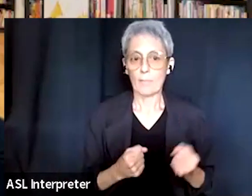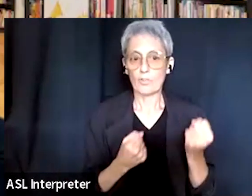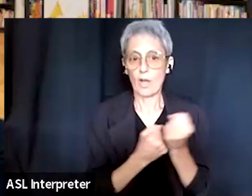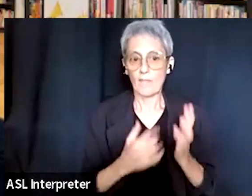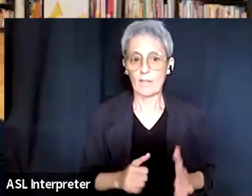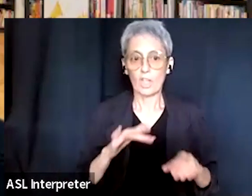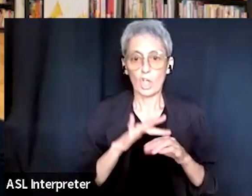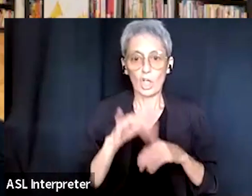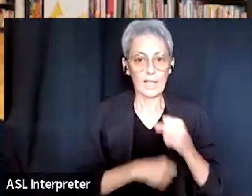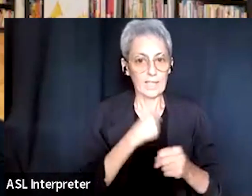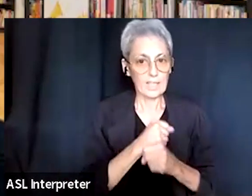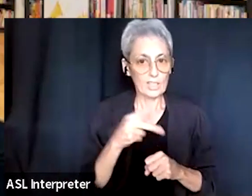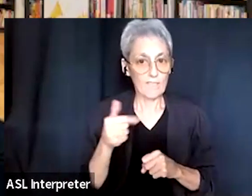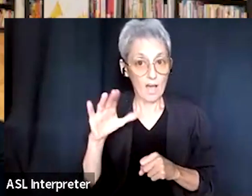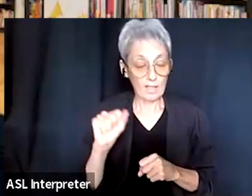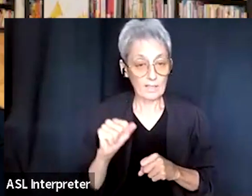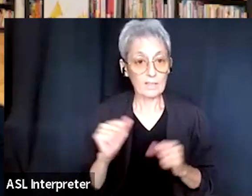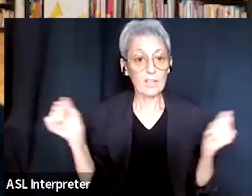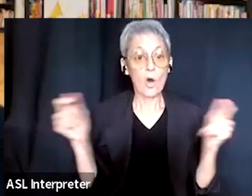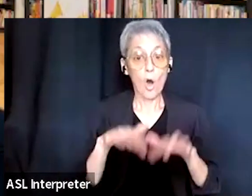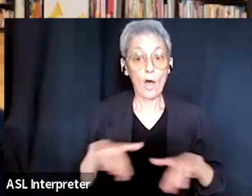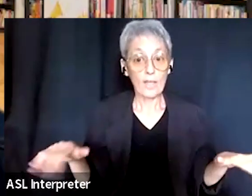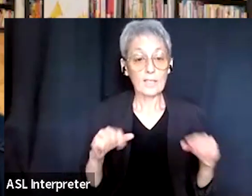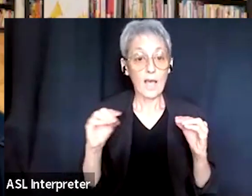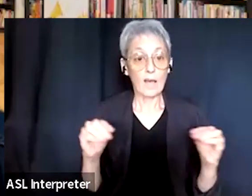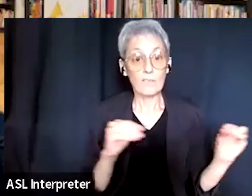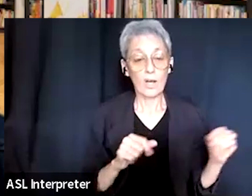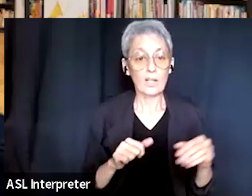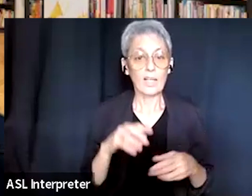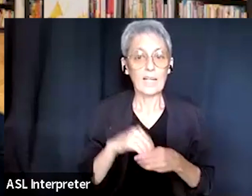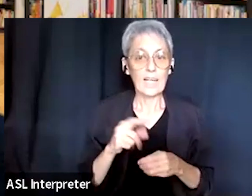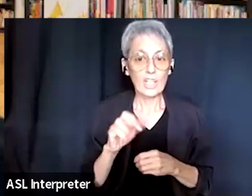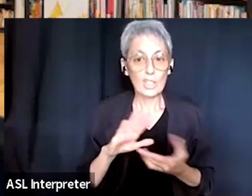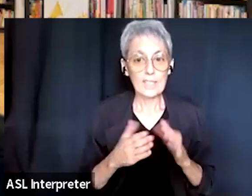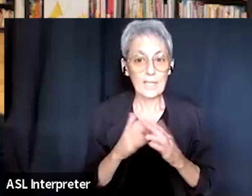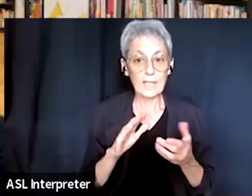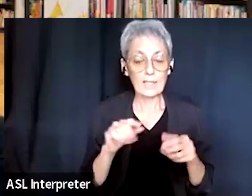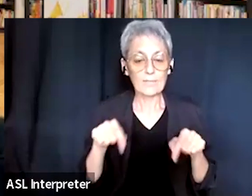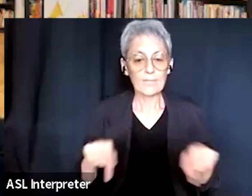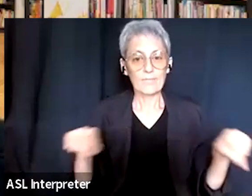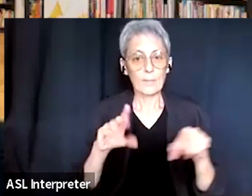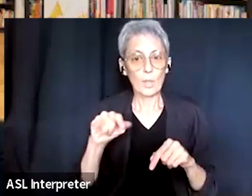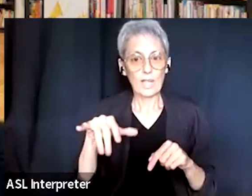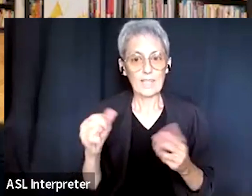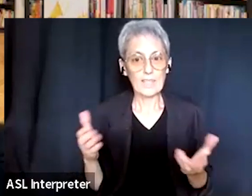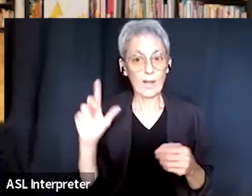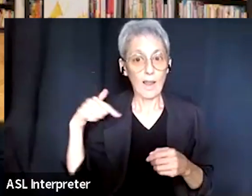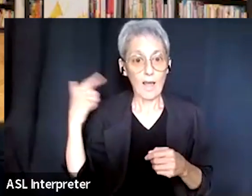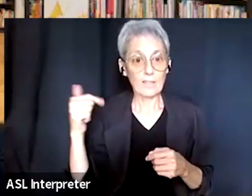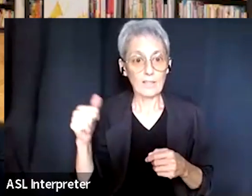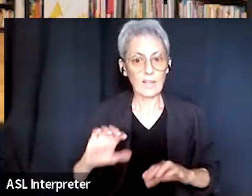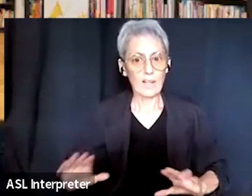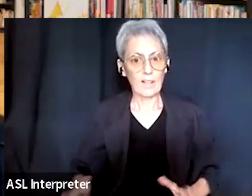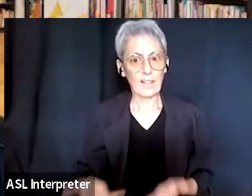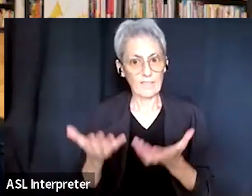phonics because all of the kids I've taught in very inner city communities over here in London have been lifted by phonics, but